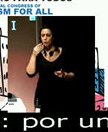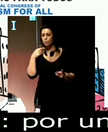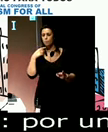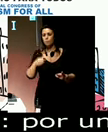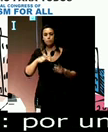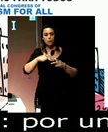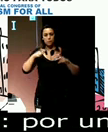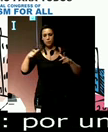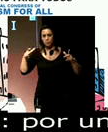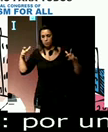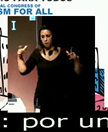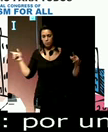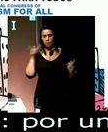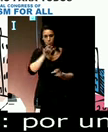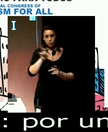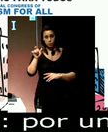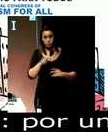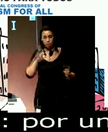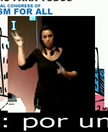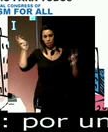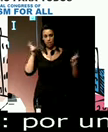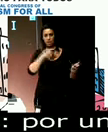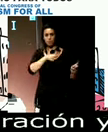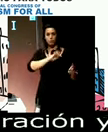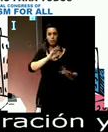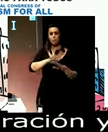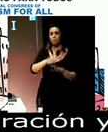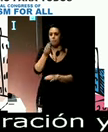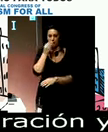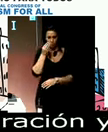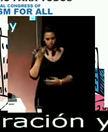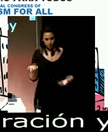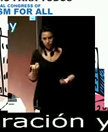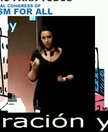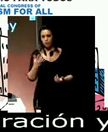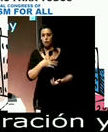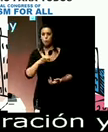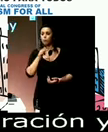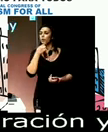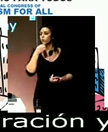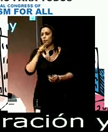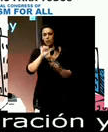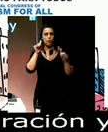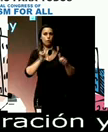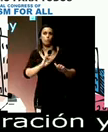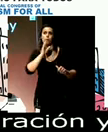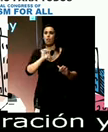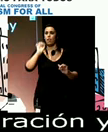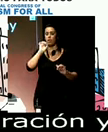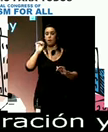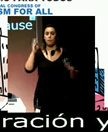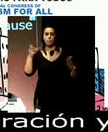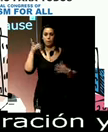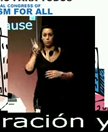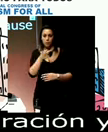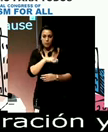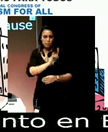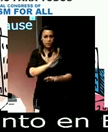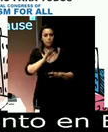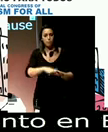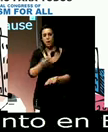what gastronomy tourism means, because many people come to Spain just, well, to